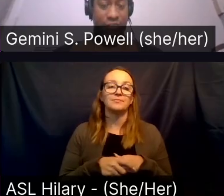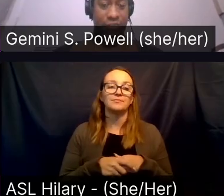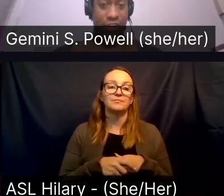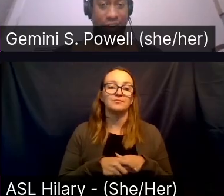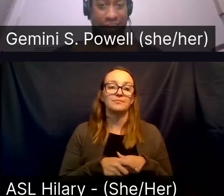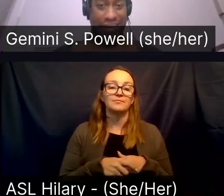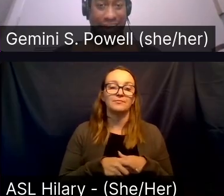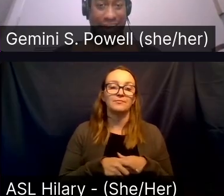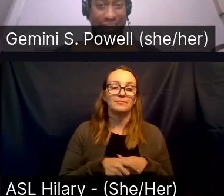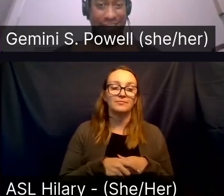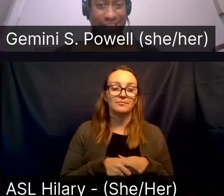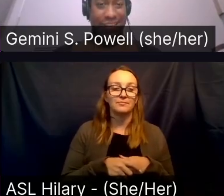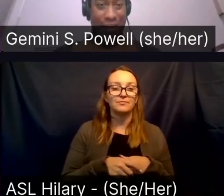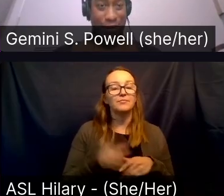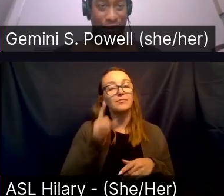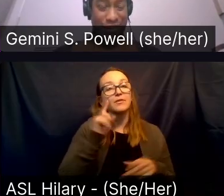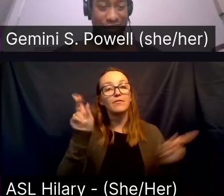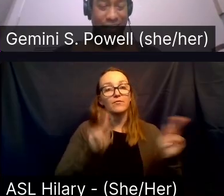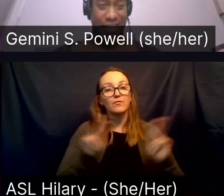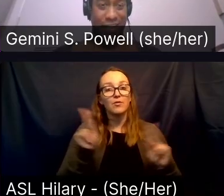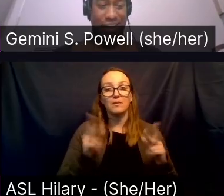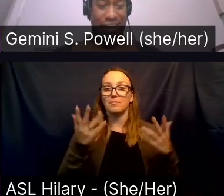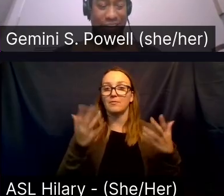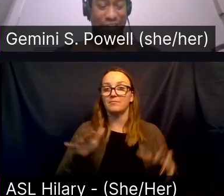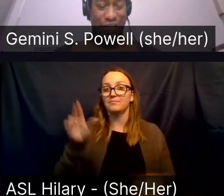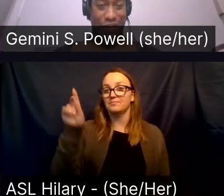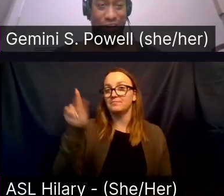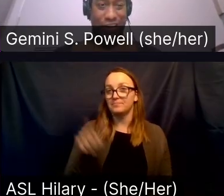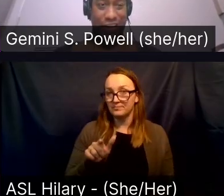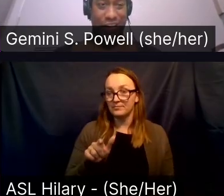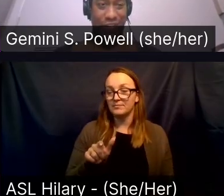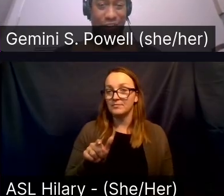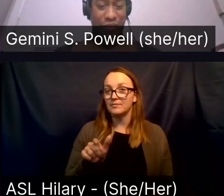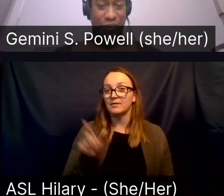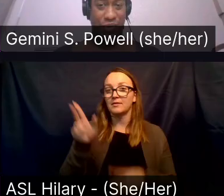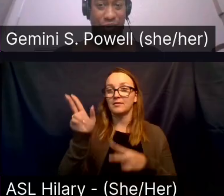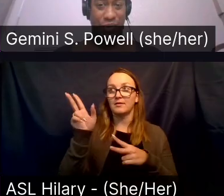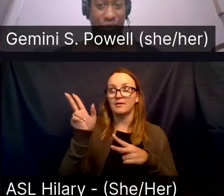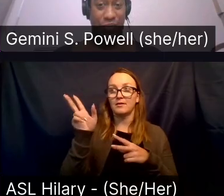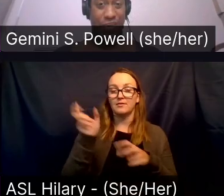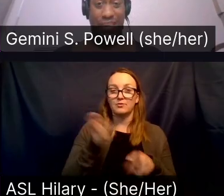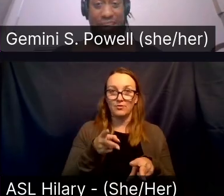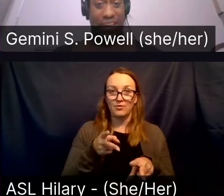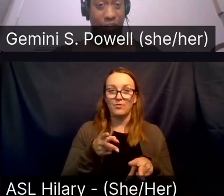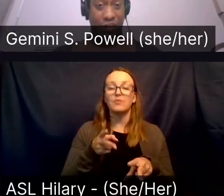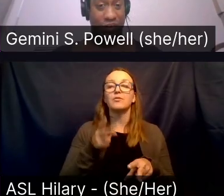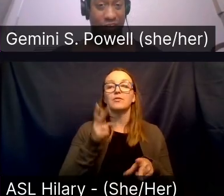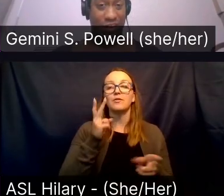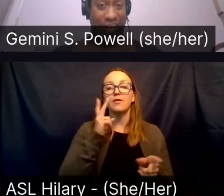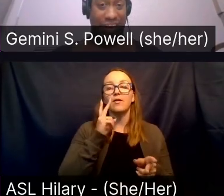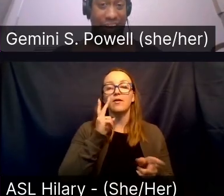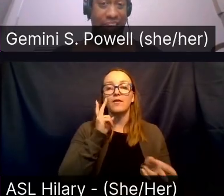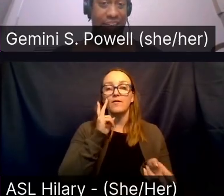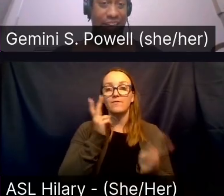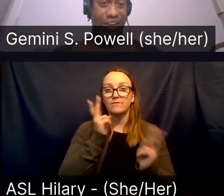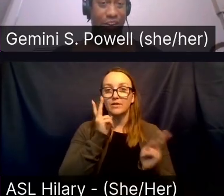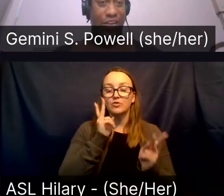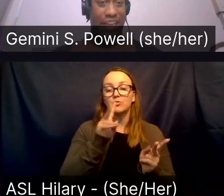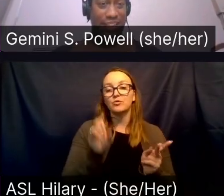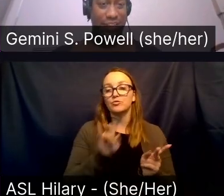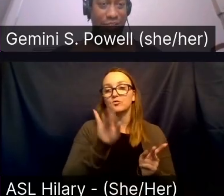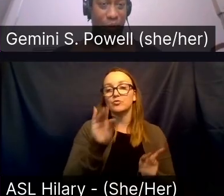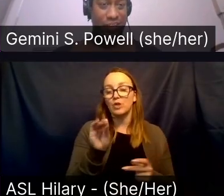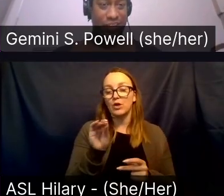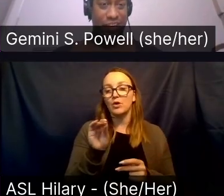who have gone ahead and downloaded and installed Visual Studio Code, or if you've installed any